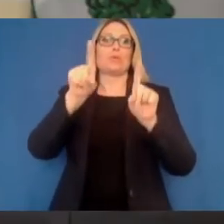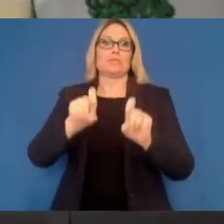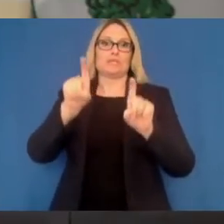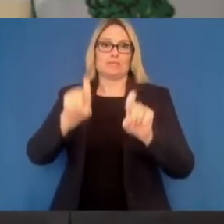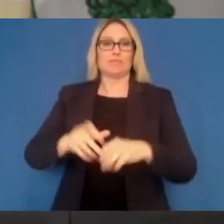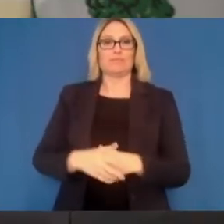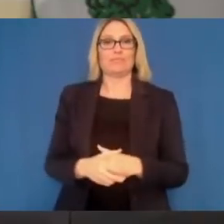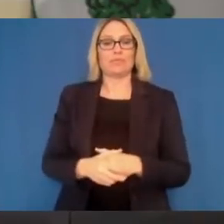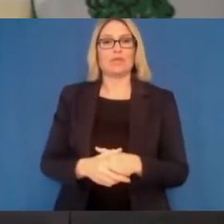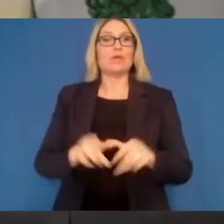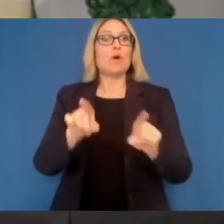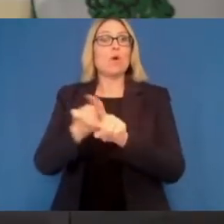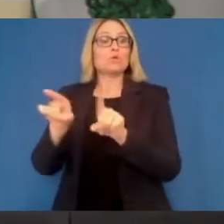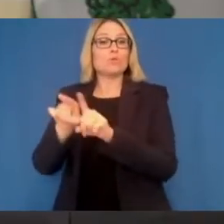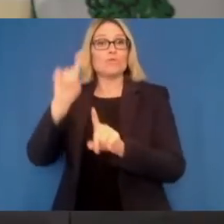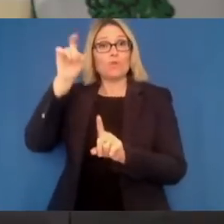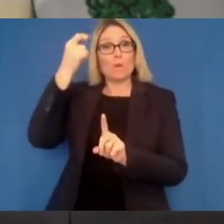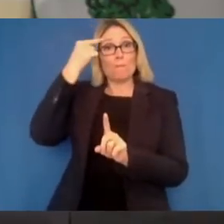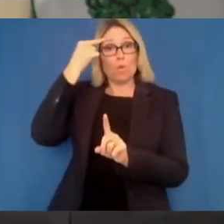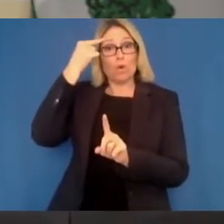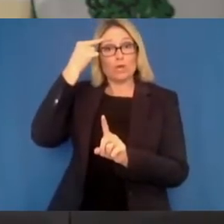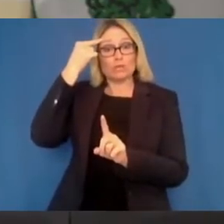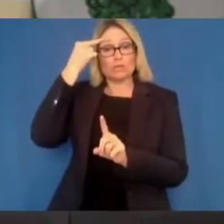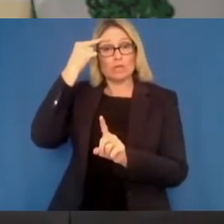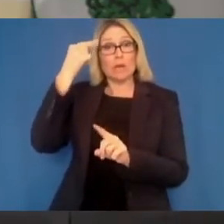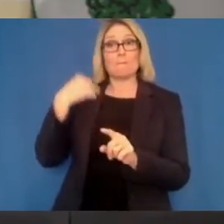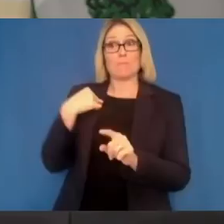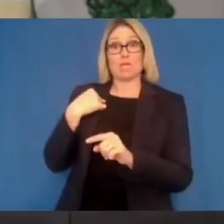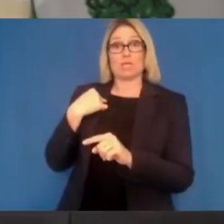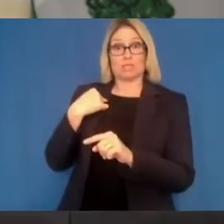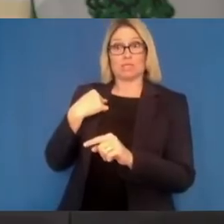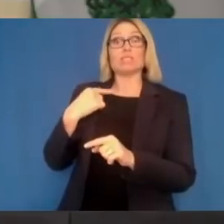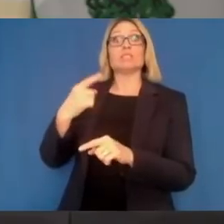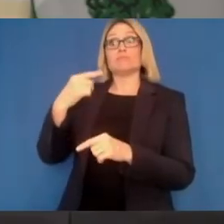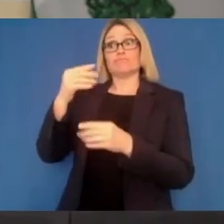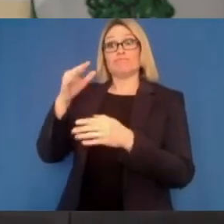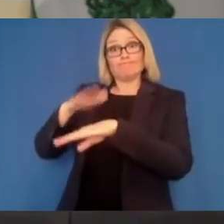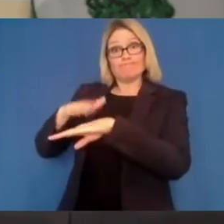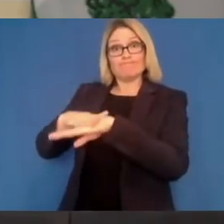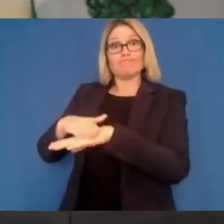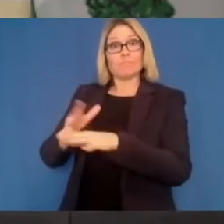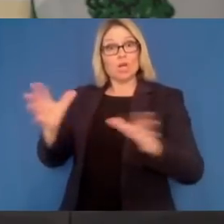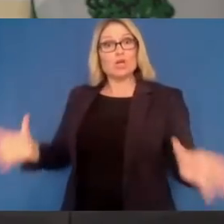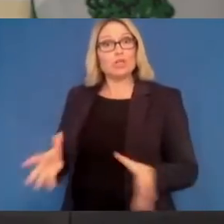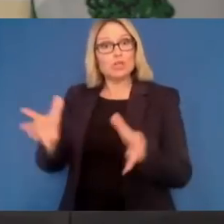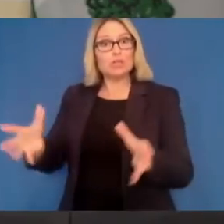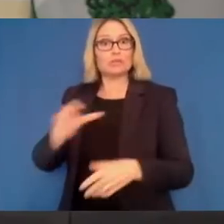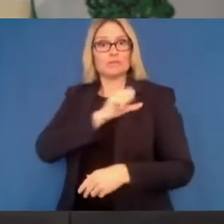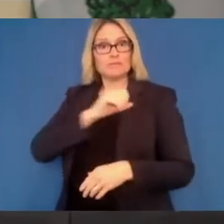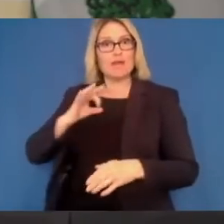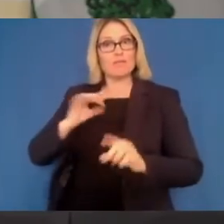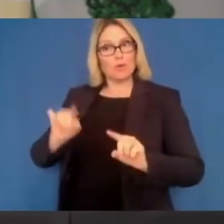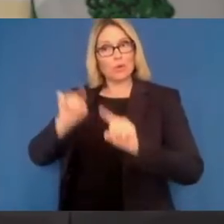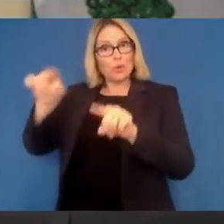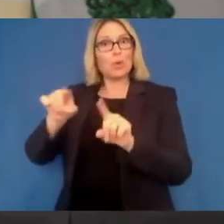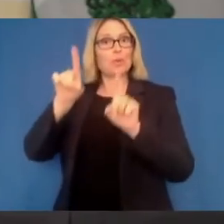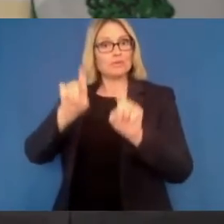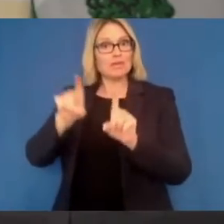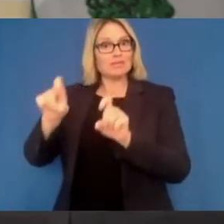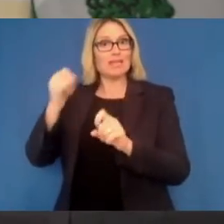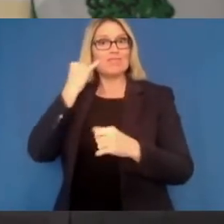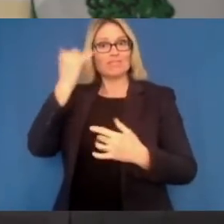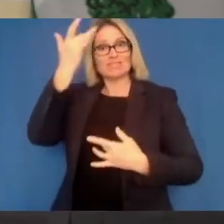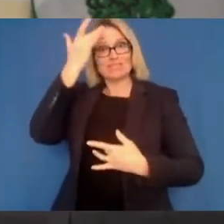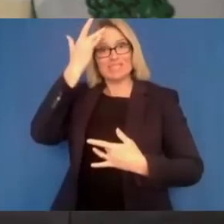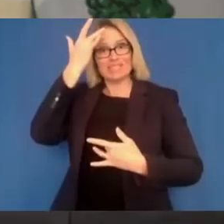to employers, this is my plea to you. Encourage your employees to get tested if they are sick, if they have